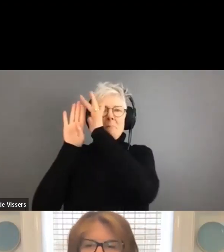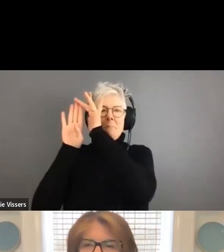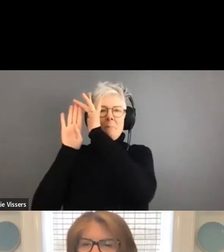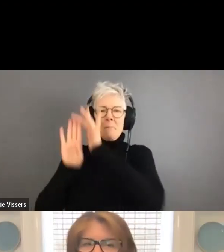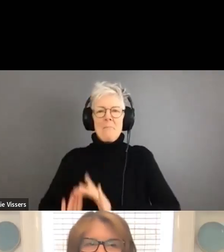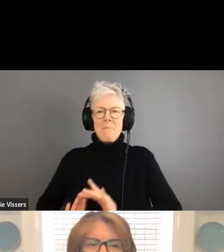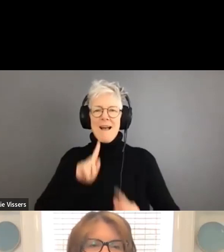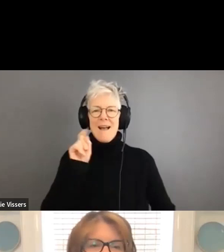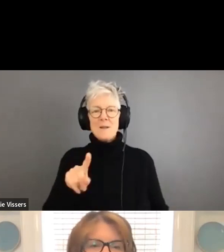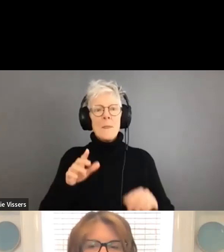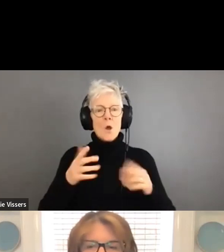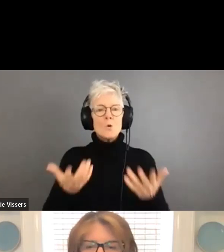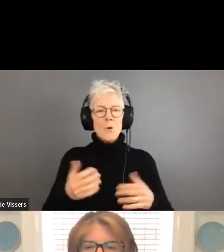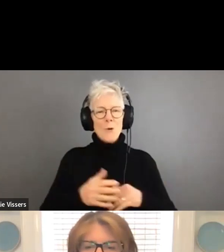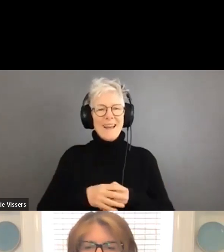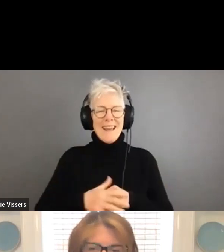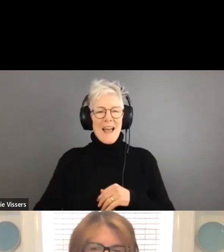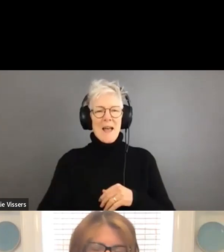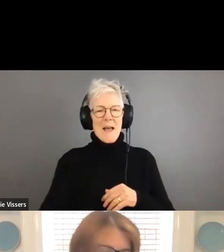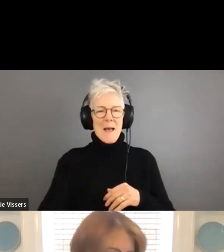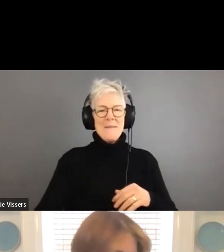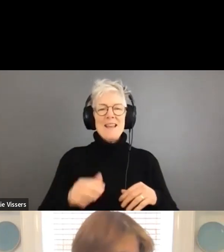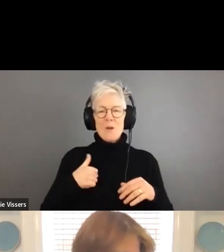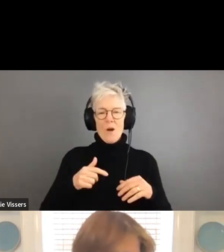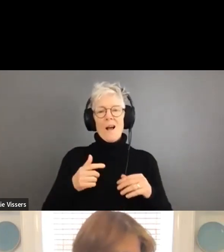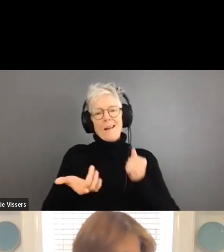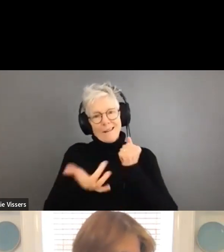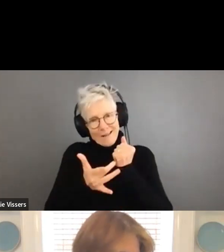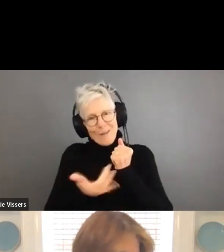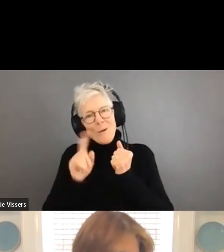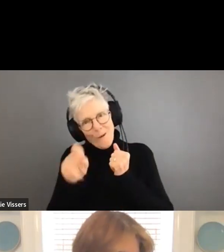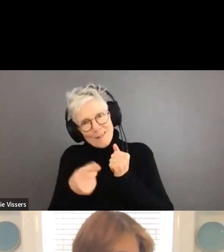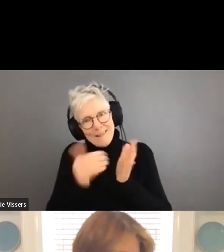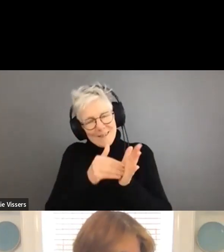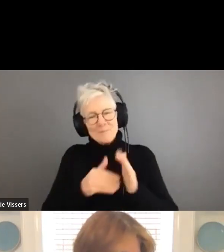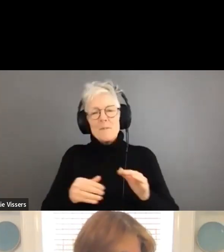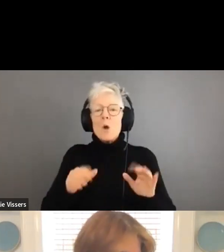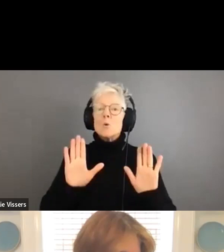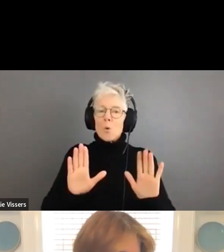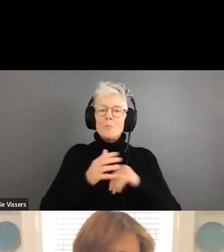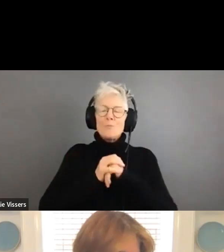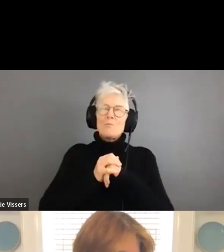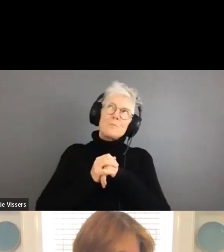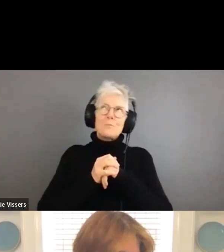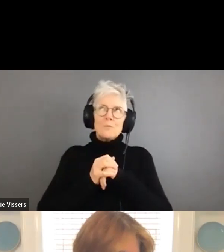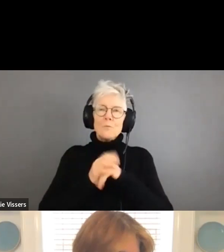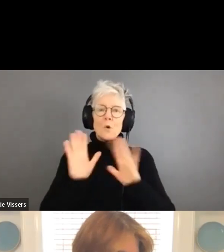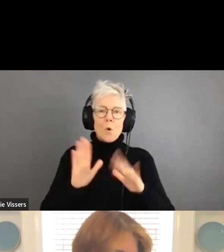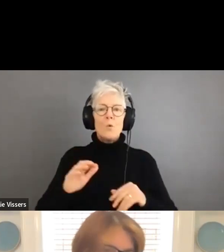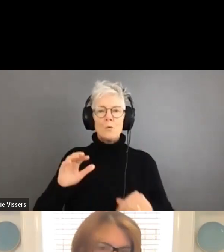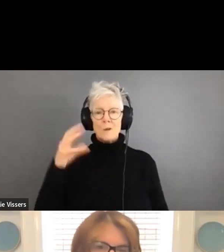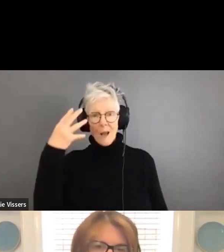ask it. So this is sorry, it's another technical question. When you so